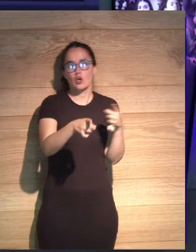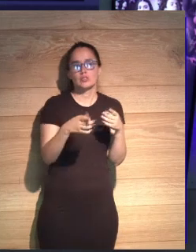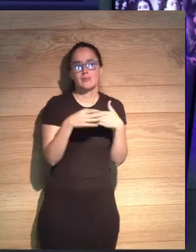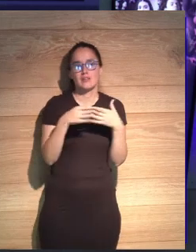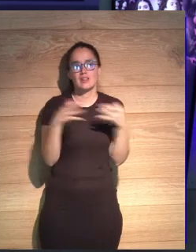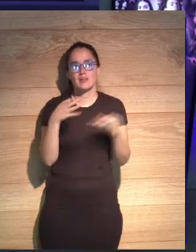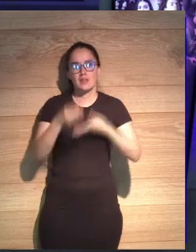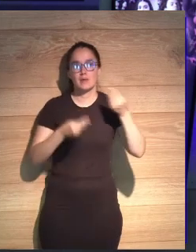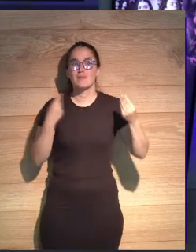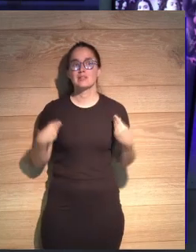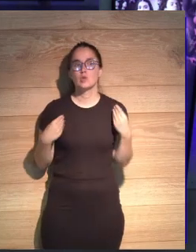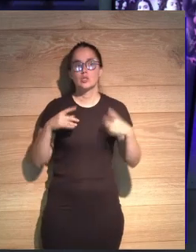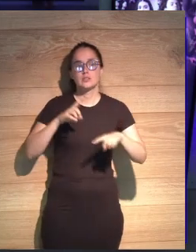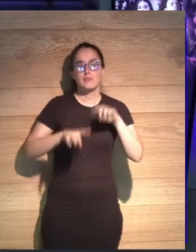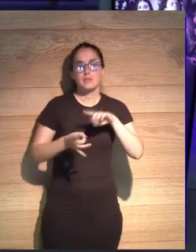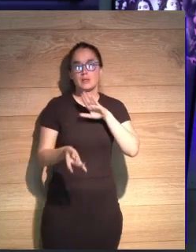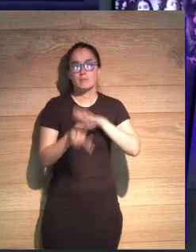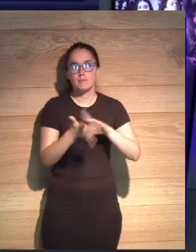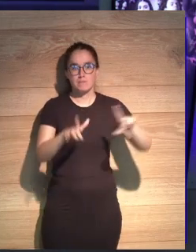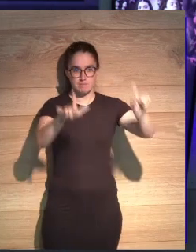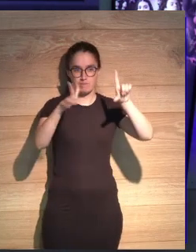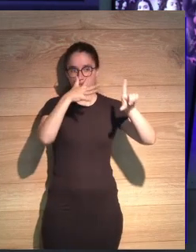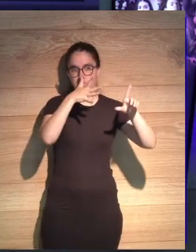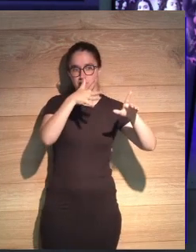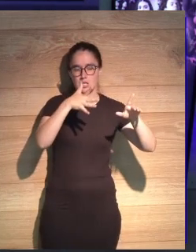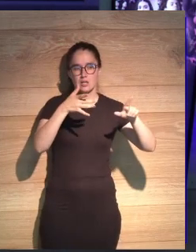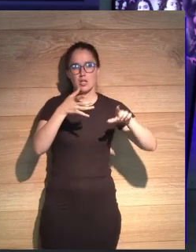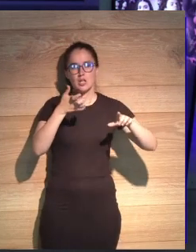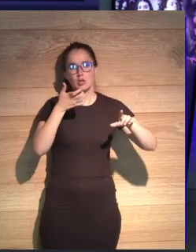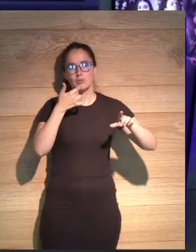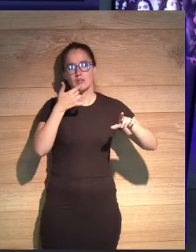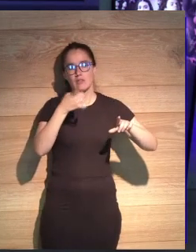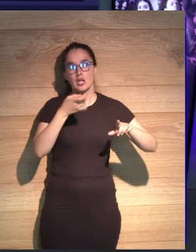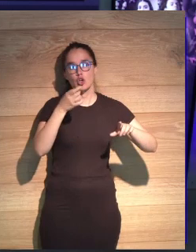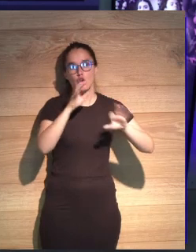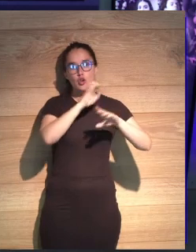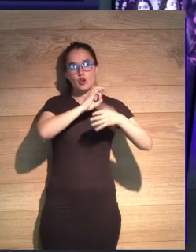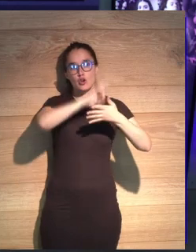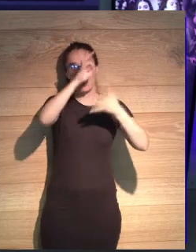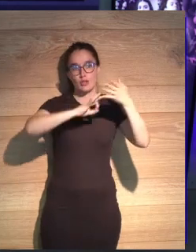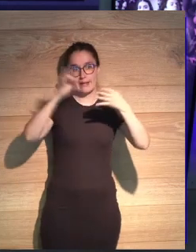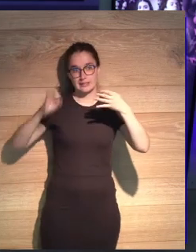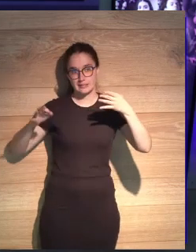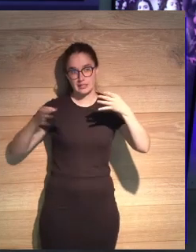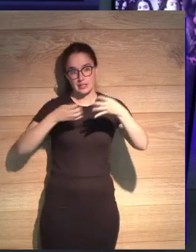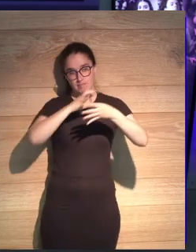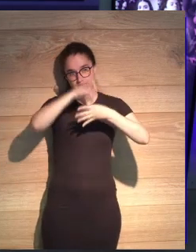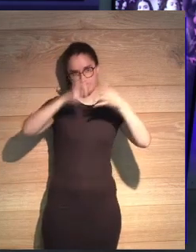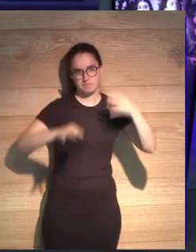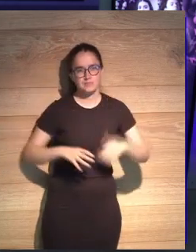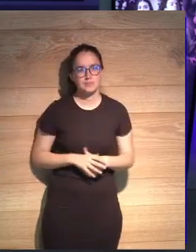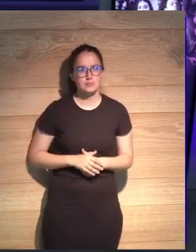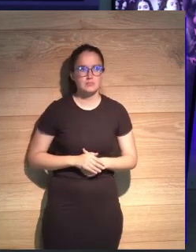this scenario is the patient had to do these movements as the notes would